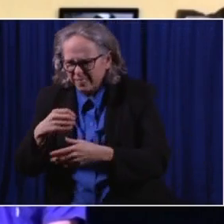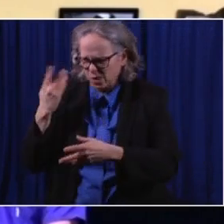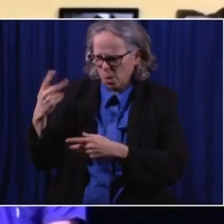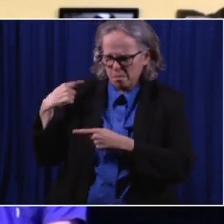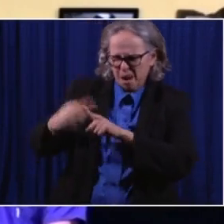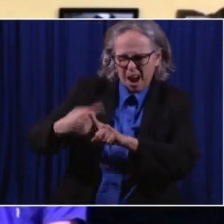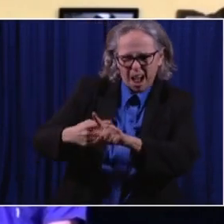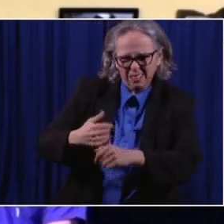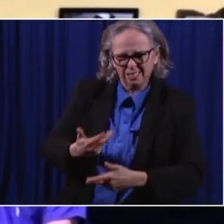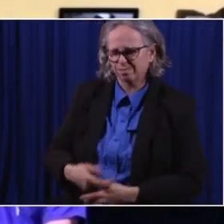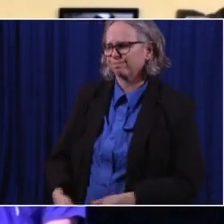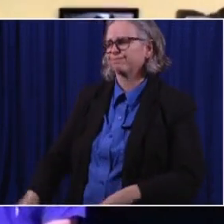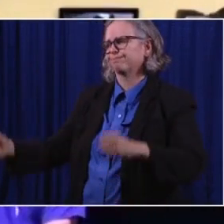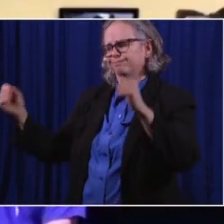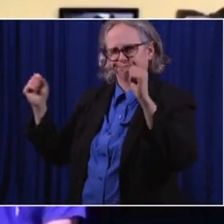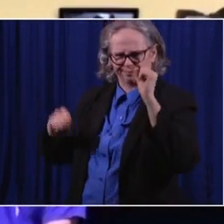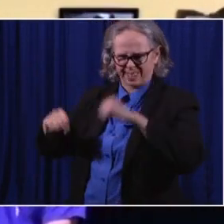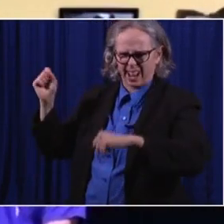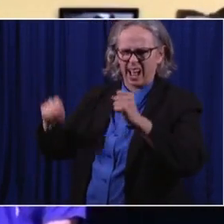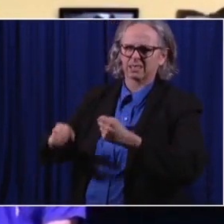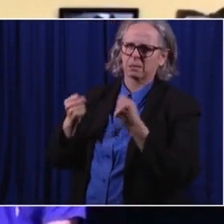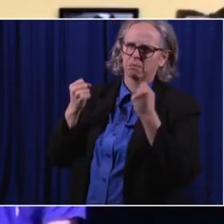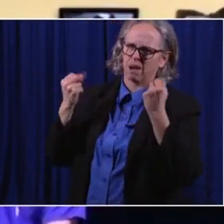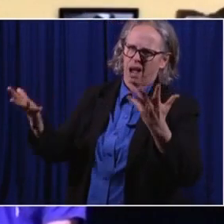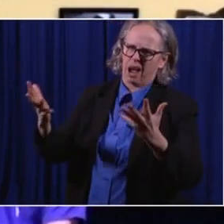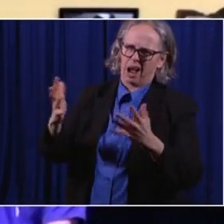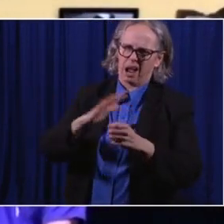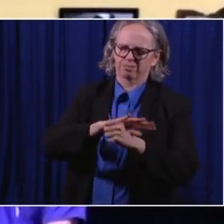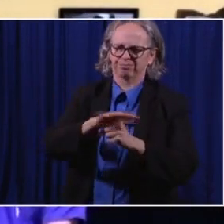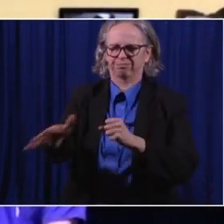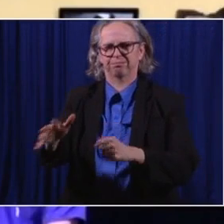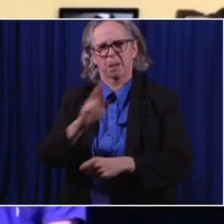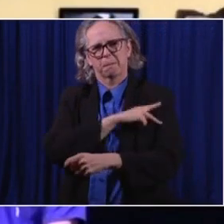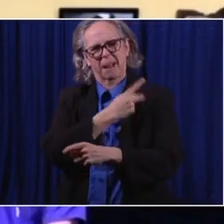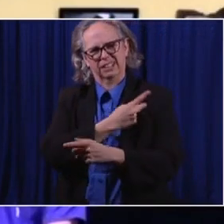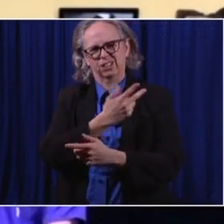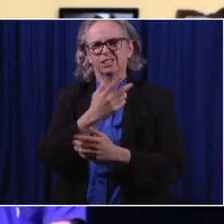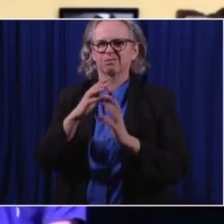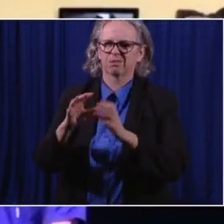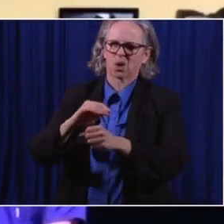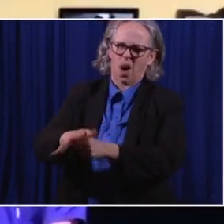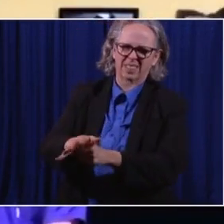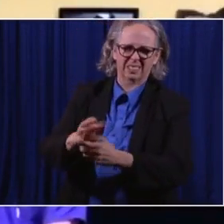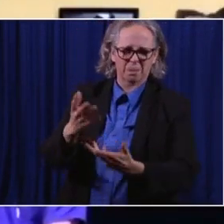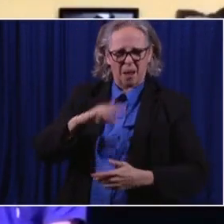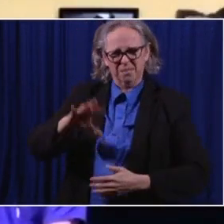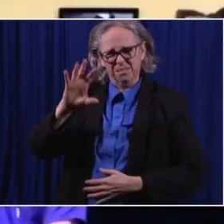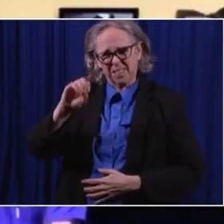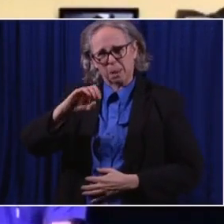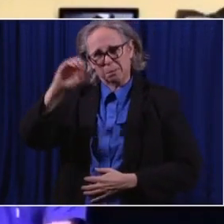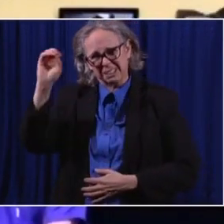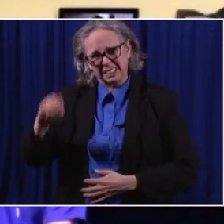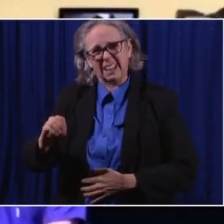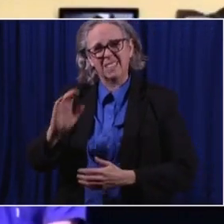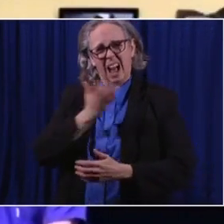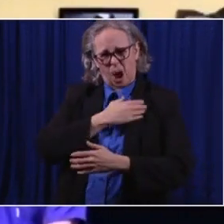Lots of COVID patients every day. Every day. Probably 50% of our patients